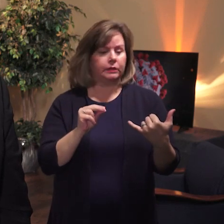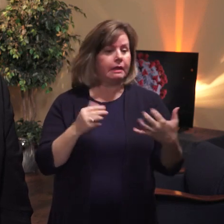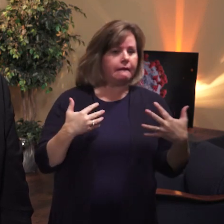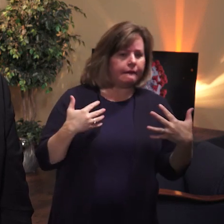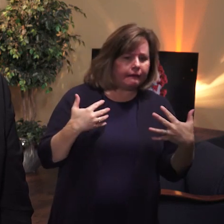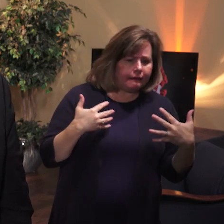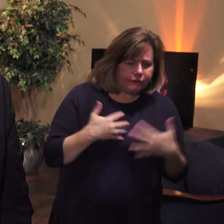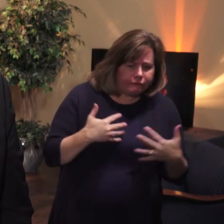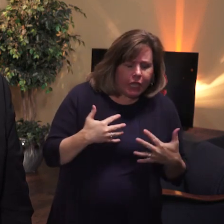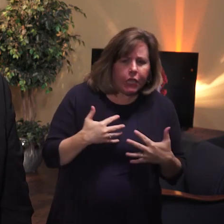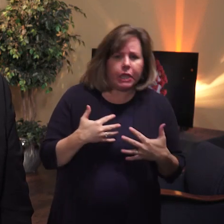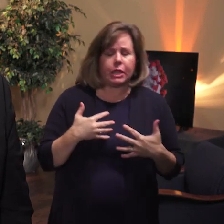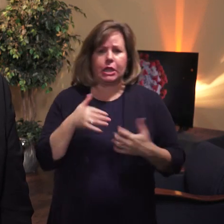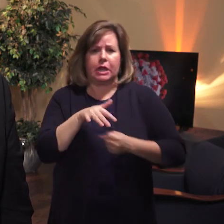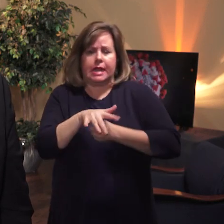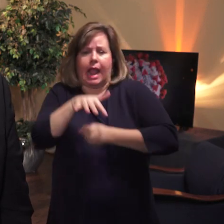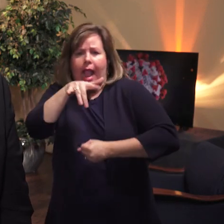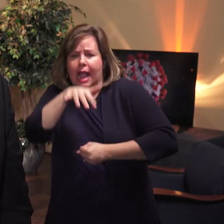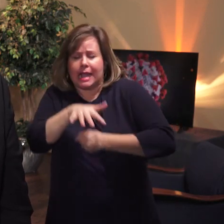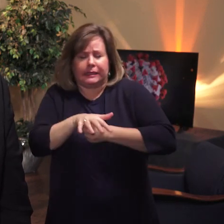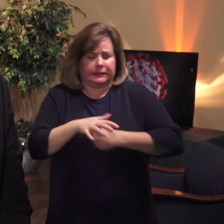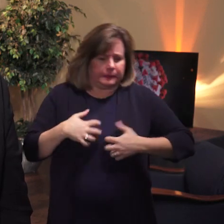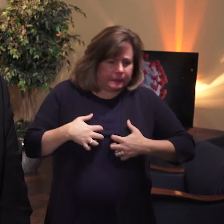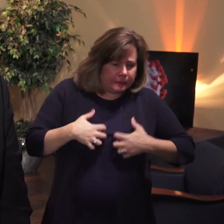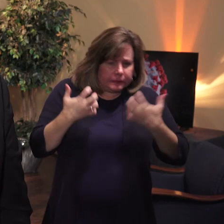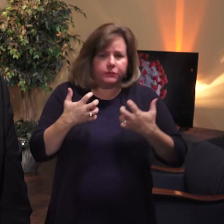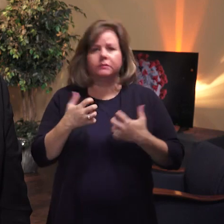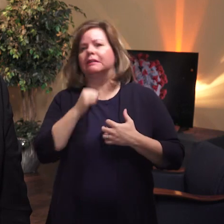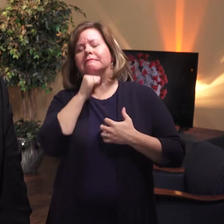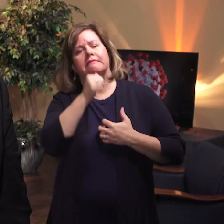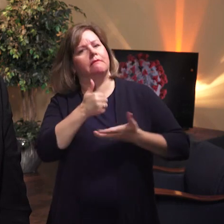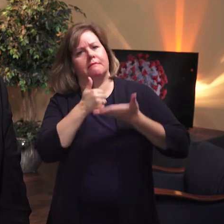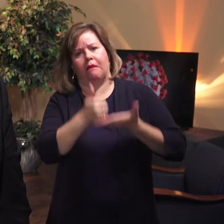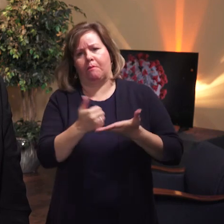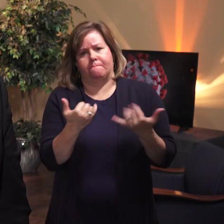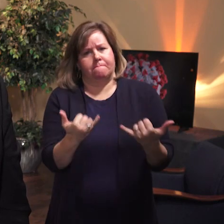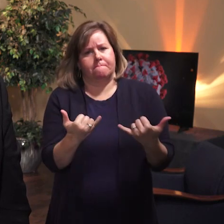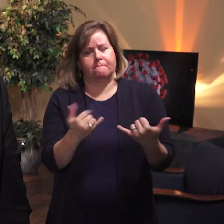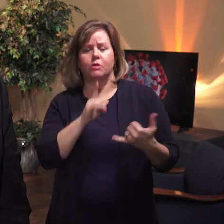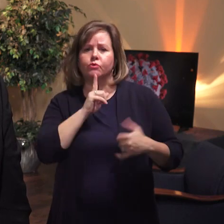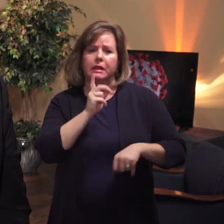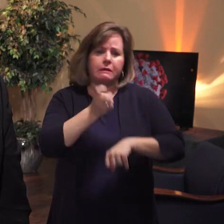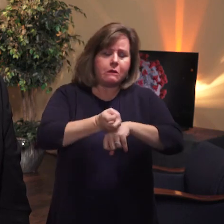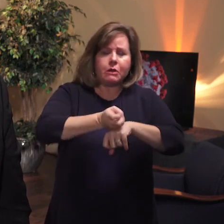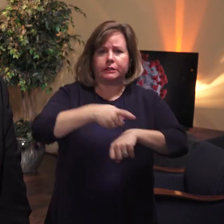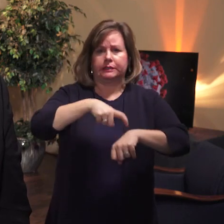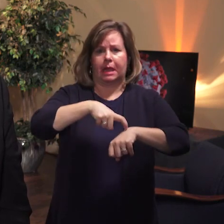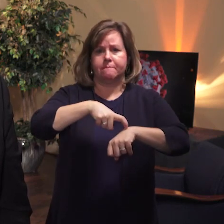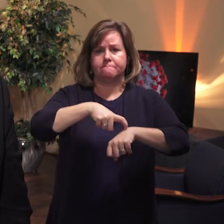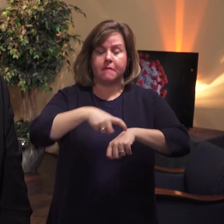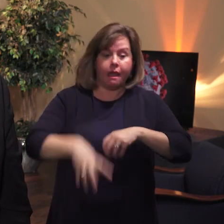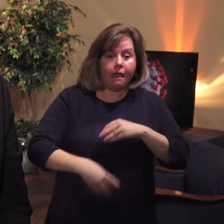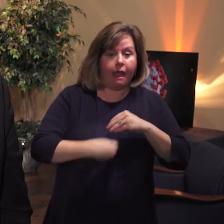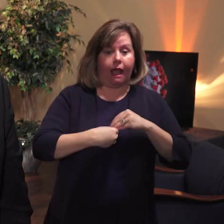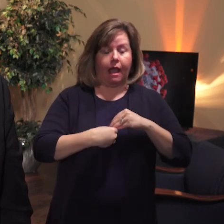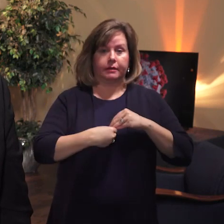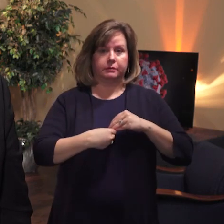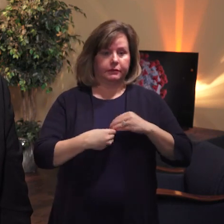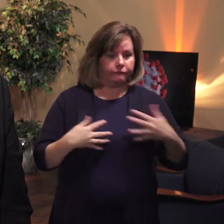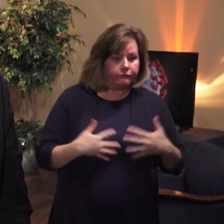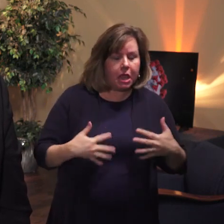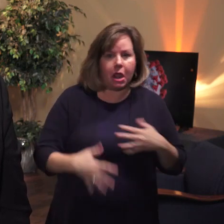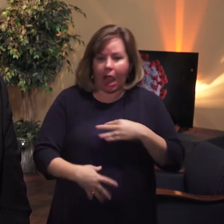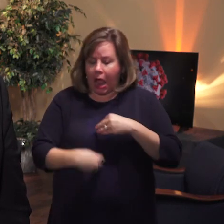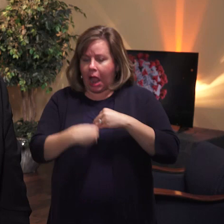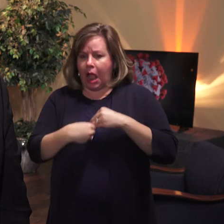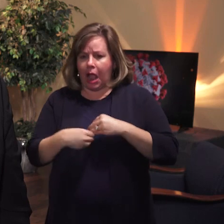time. It's hard enough for all of us to shelter in place for this duration. Adding fear and anger to